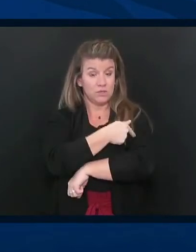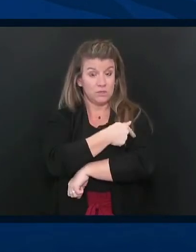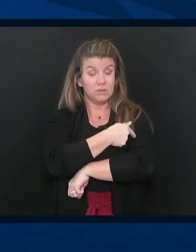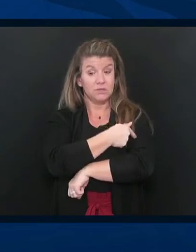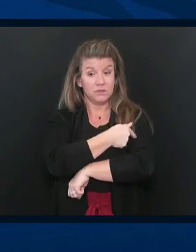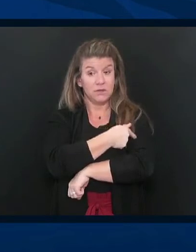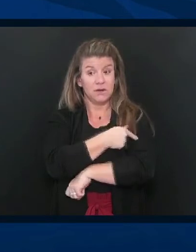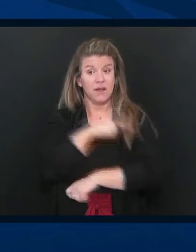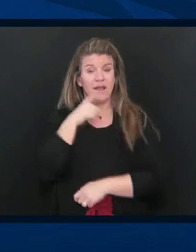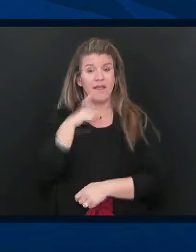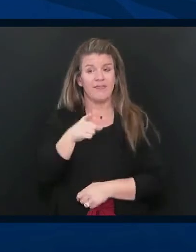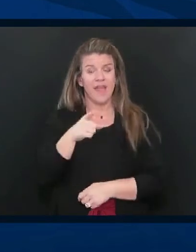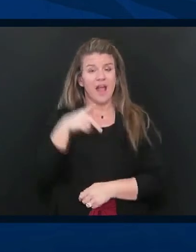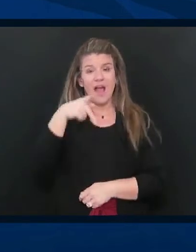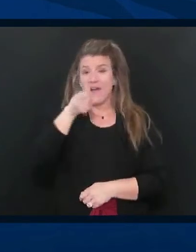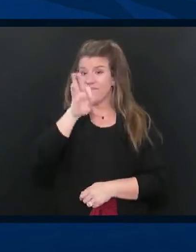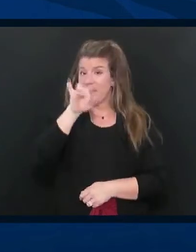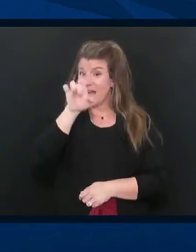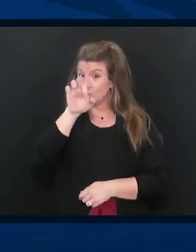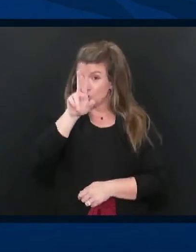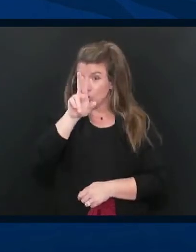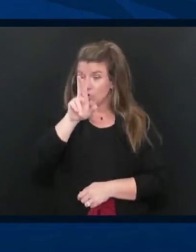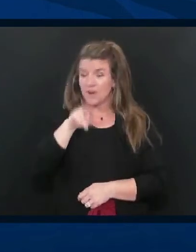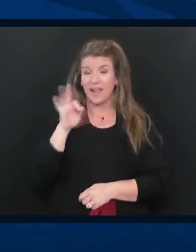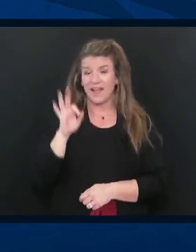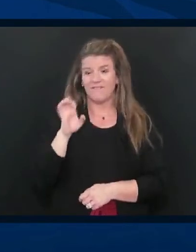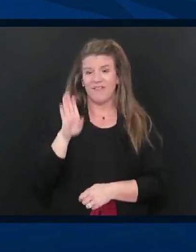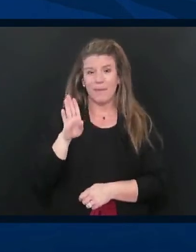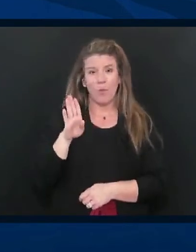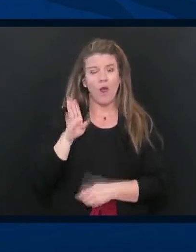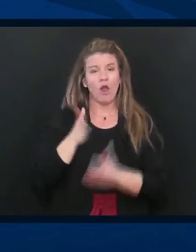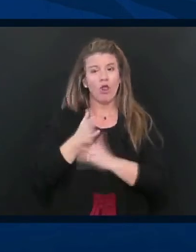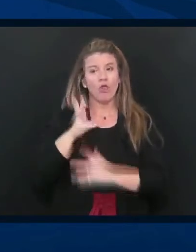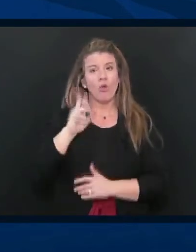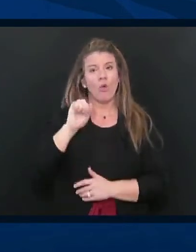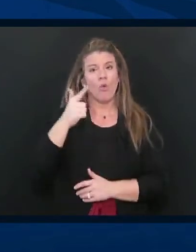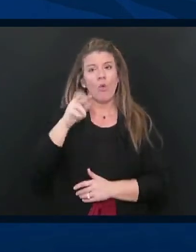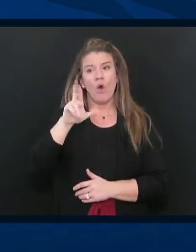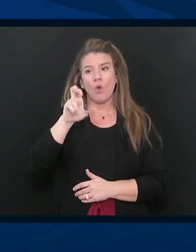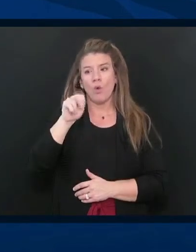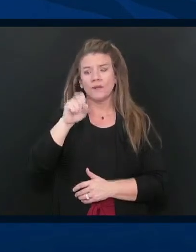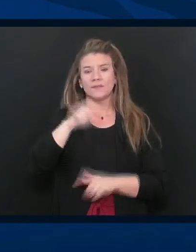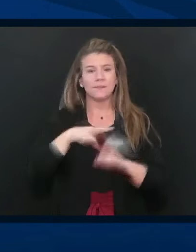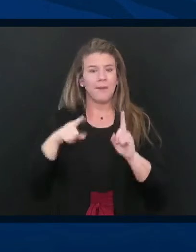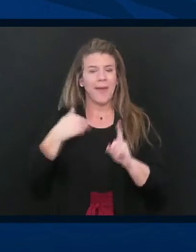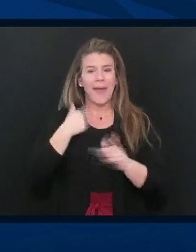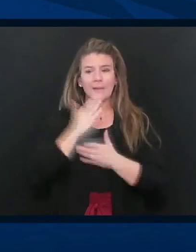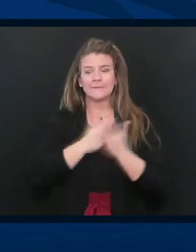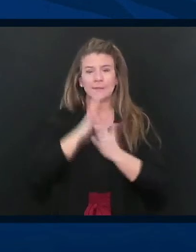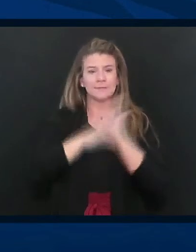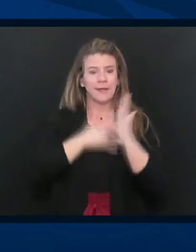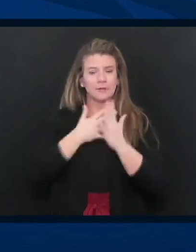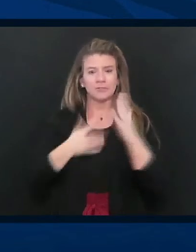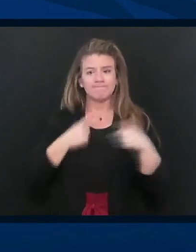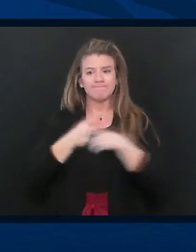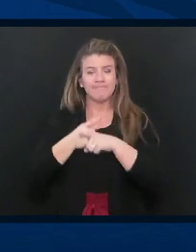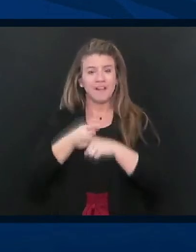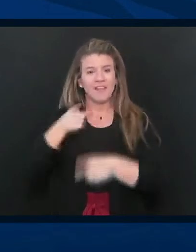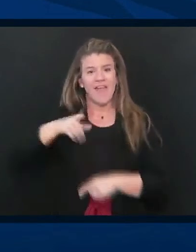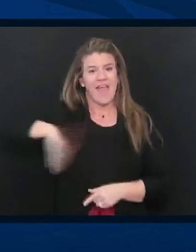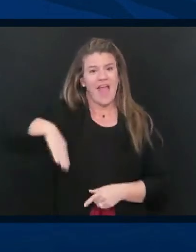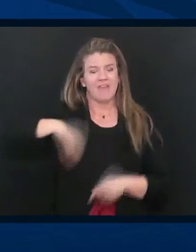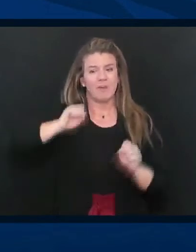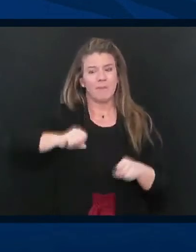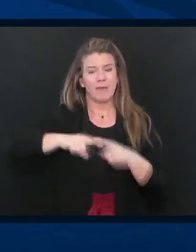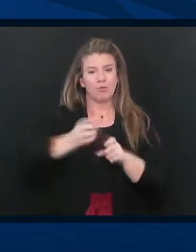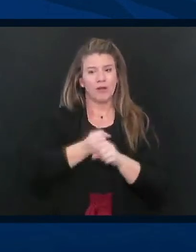vaccine. They got Pfizer in February with Walgreens, but due to some scheduling conflicts, they haven't been able to get